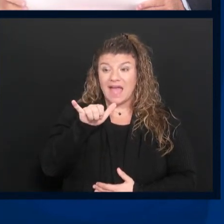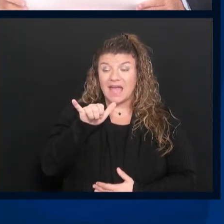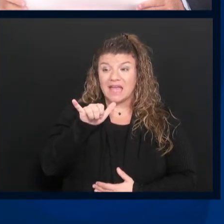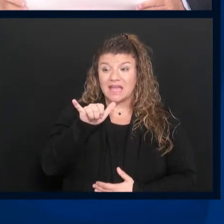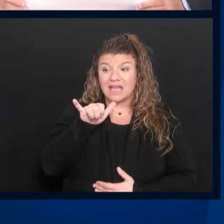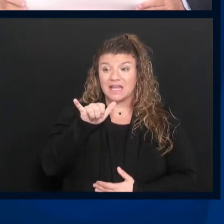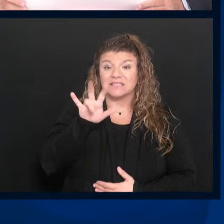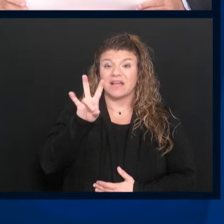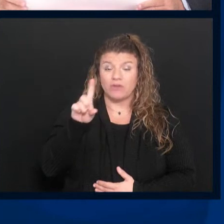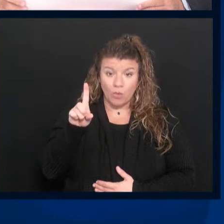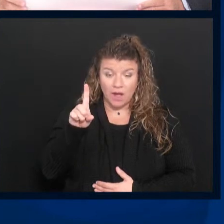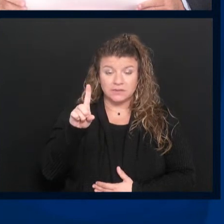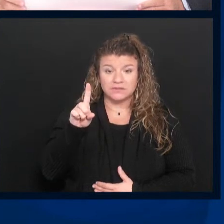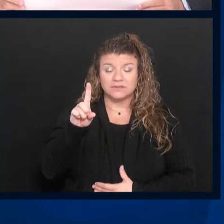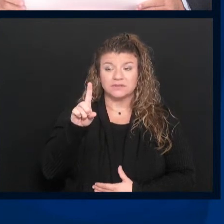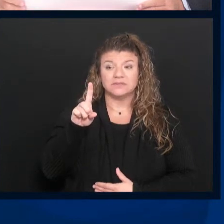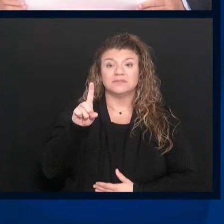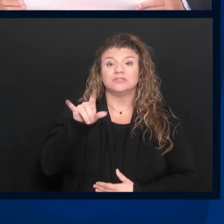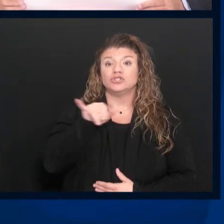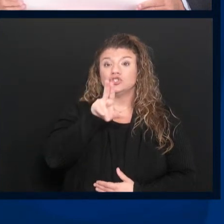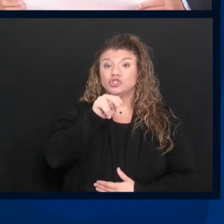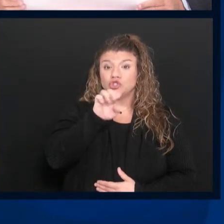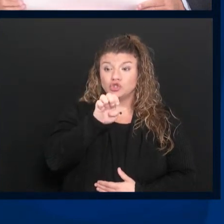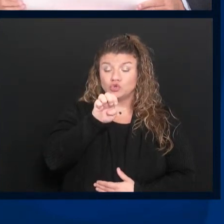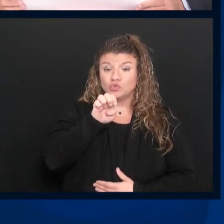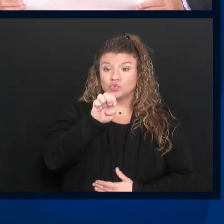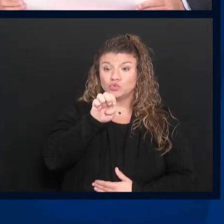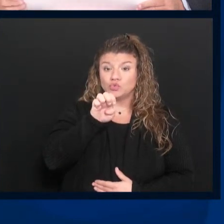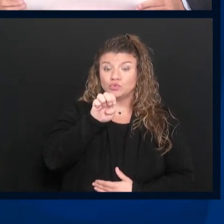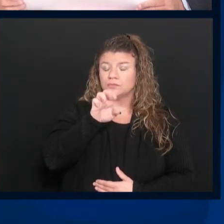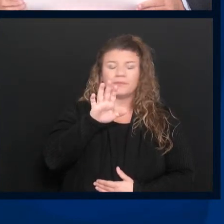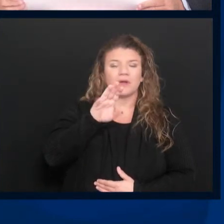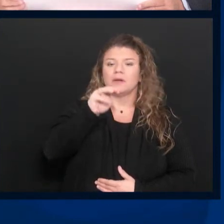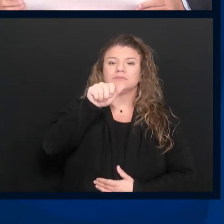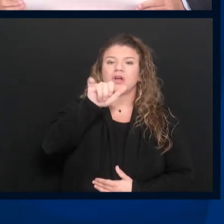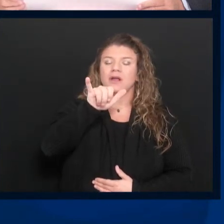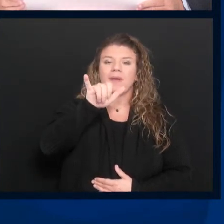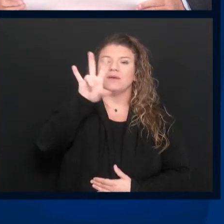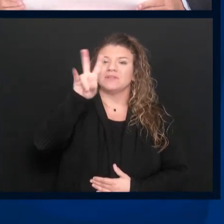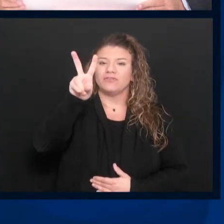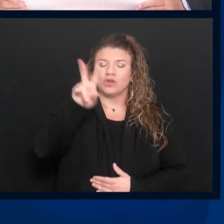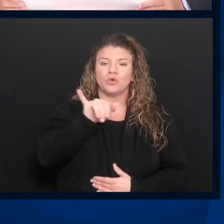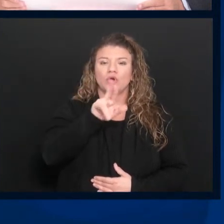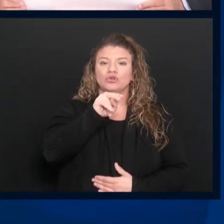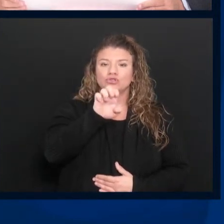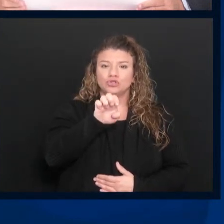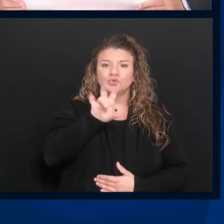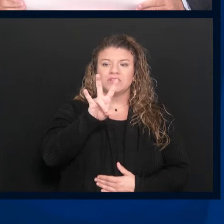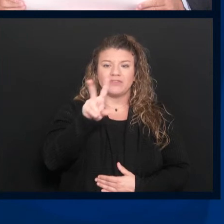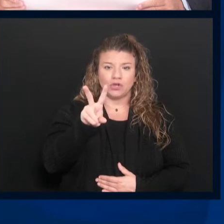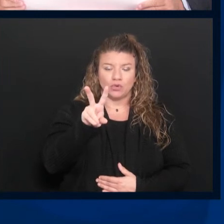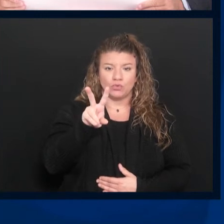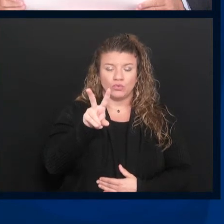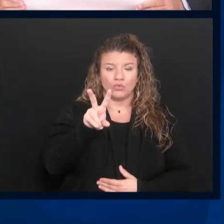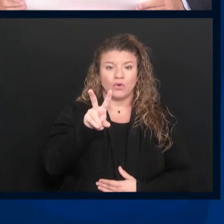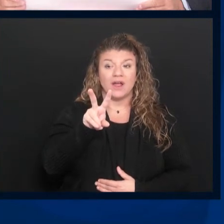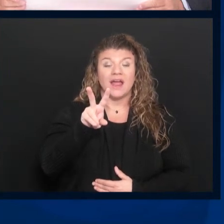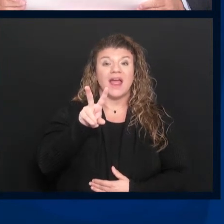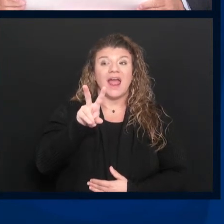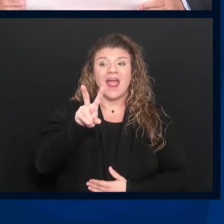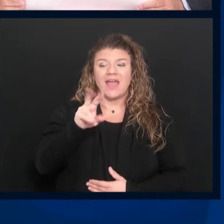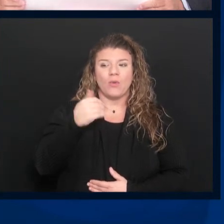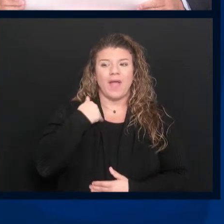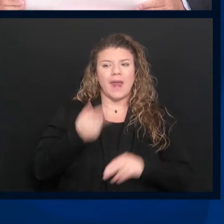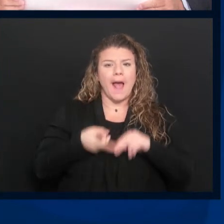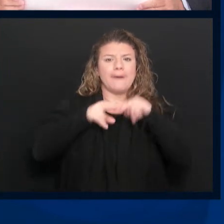flat 71, May was 72, June was 72. And then we had a bump